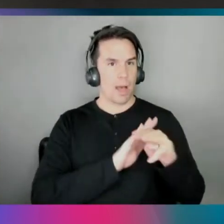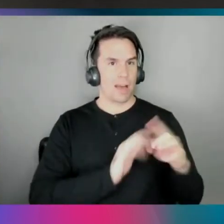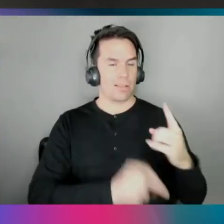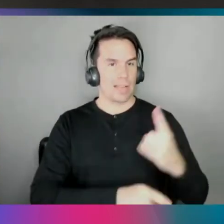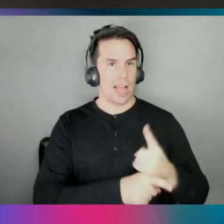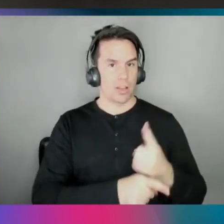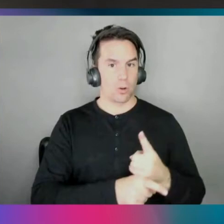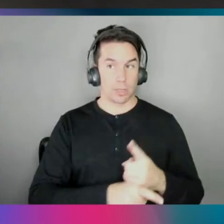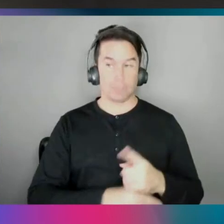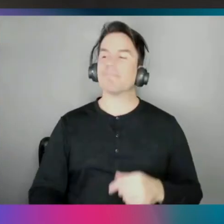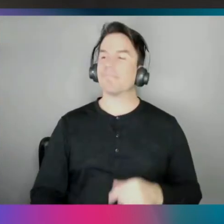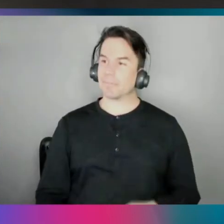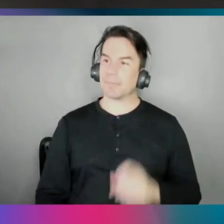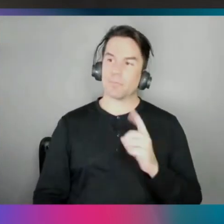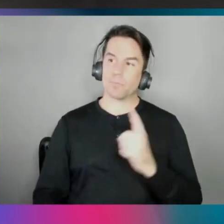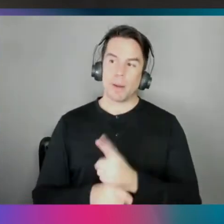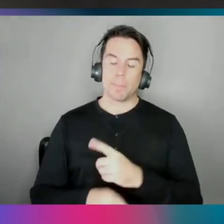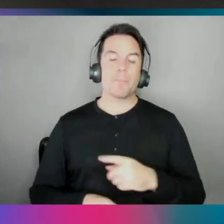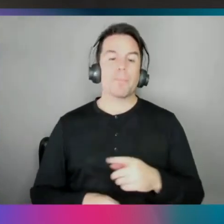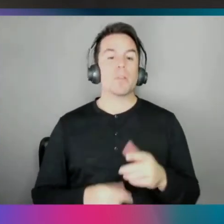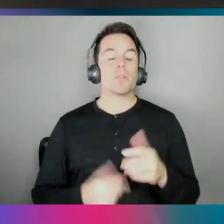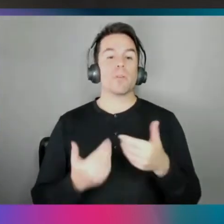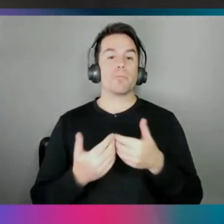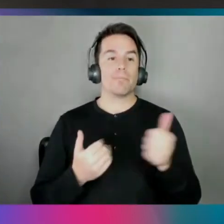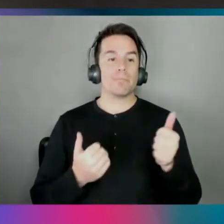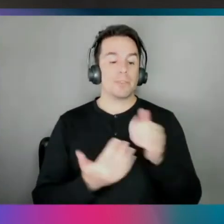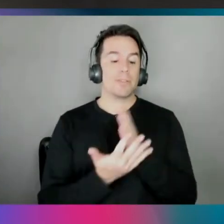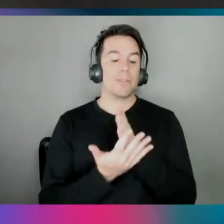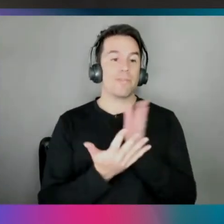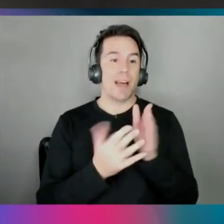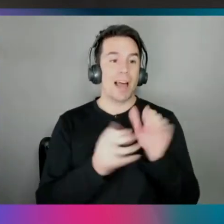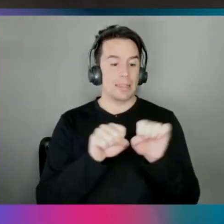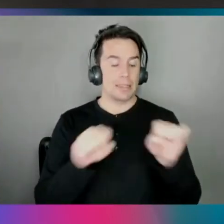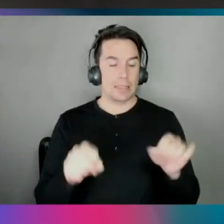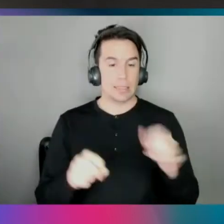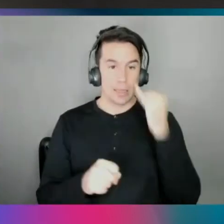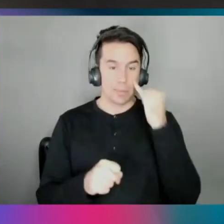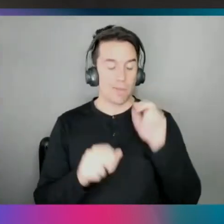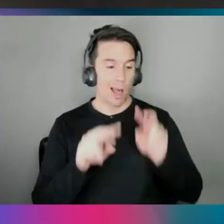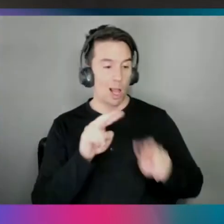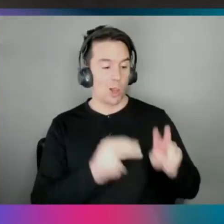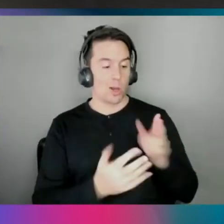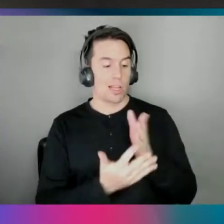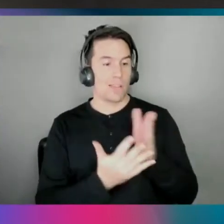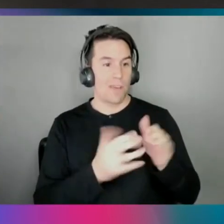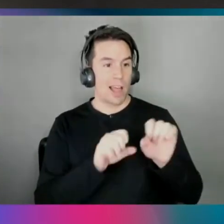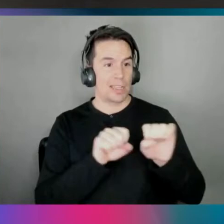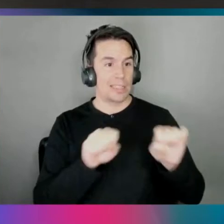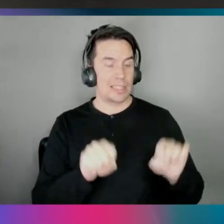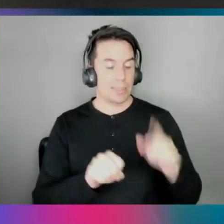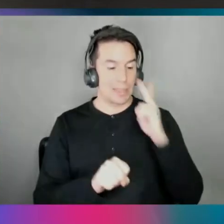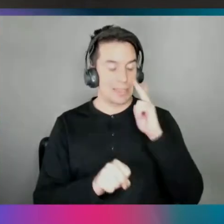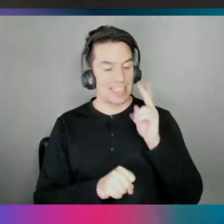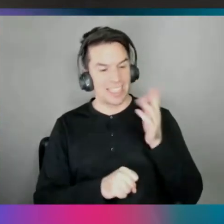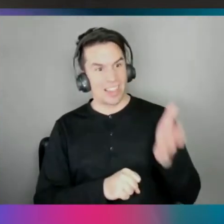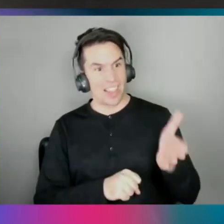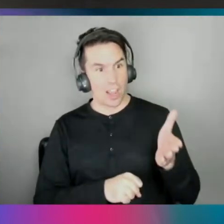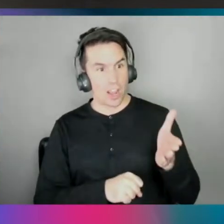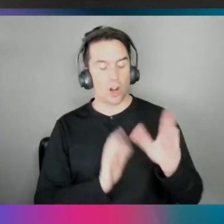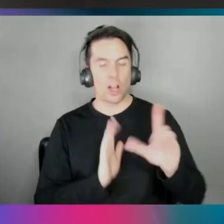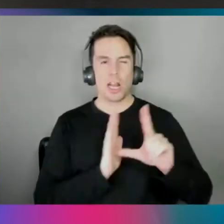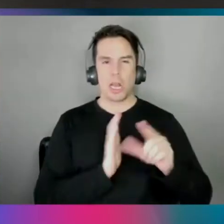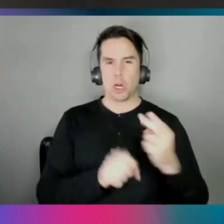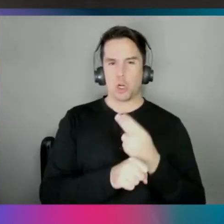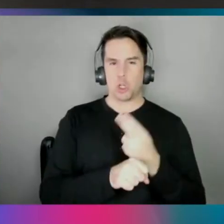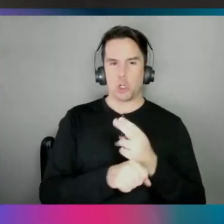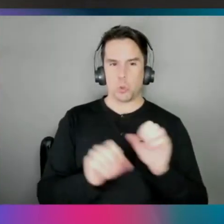to our file system. So if I were to go out to the file system, I'd see that I'm gonna drop this data on the file system for later use. So here's the,